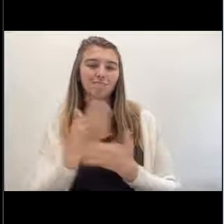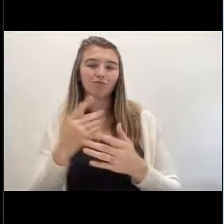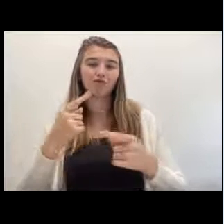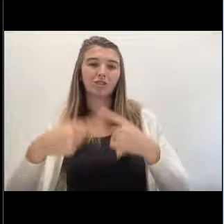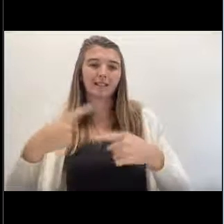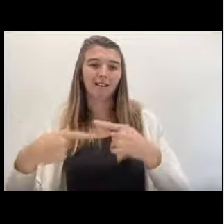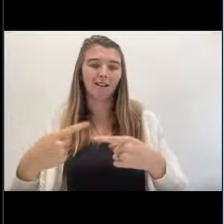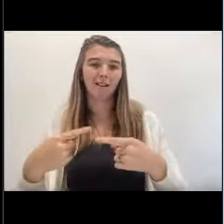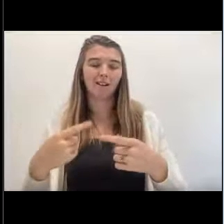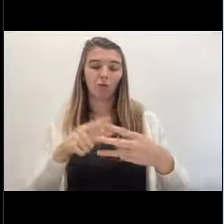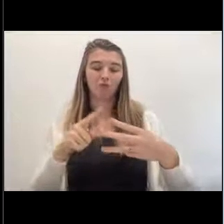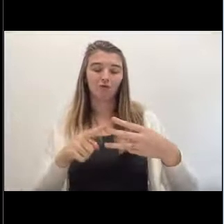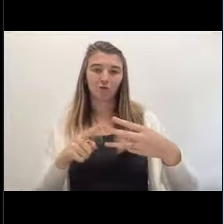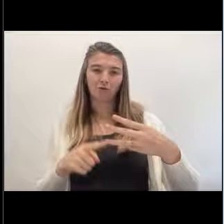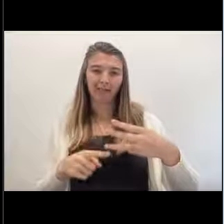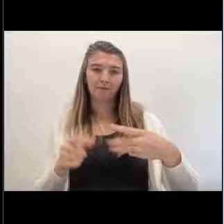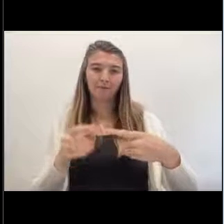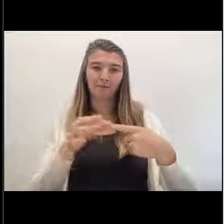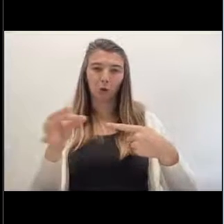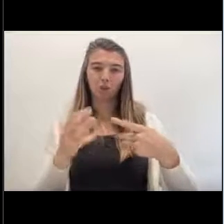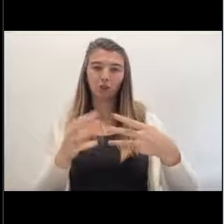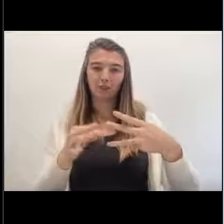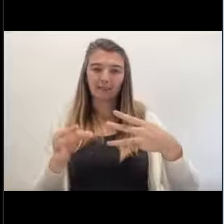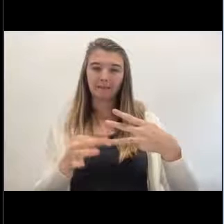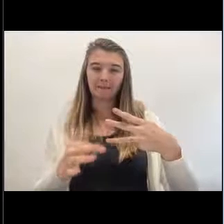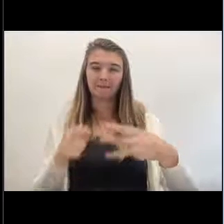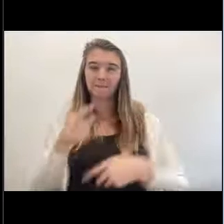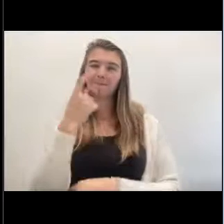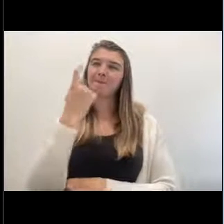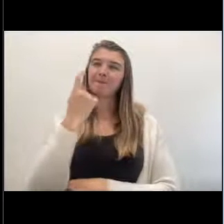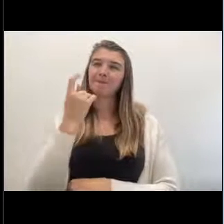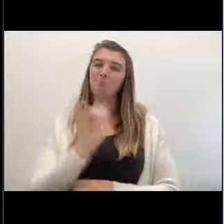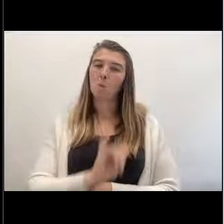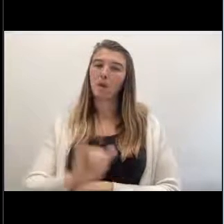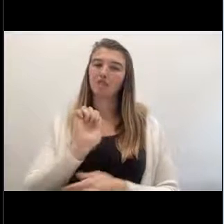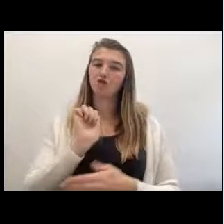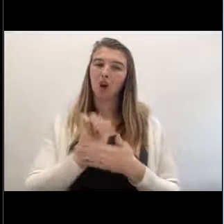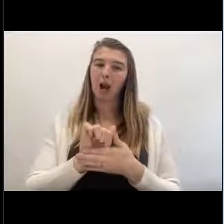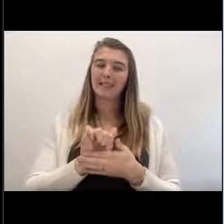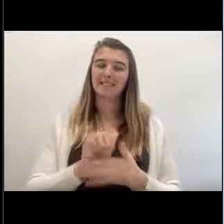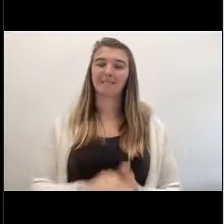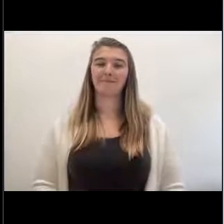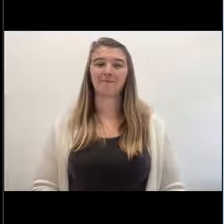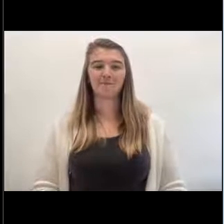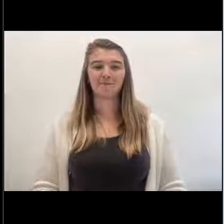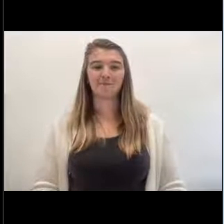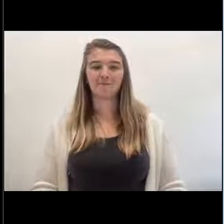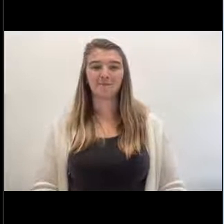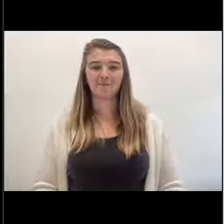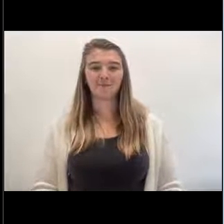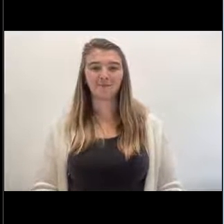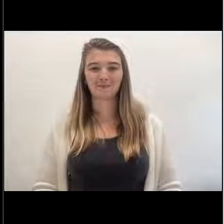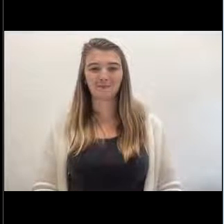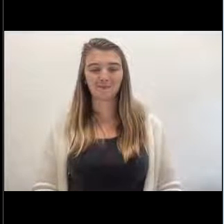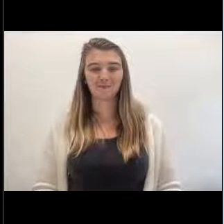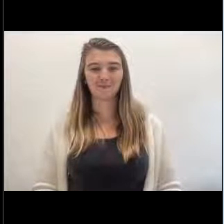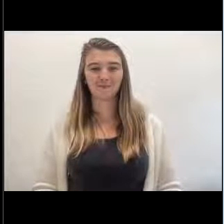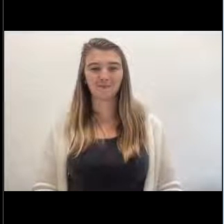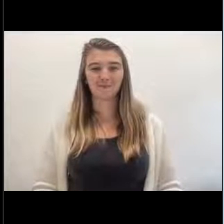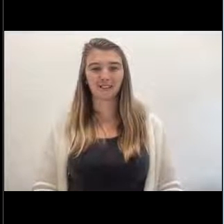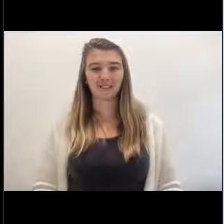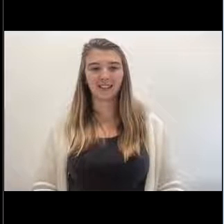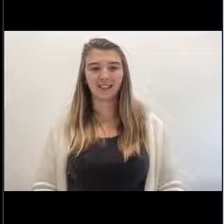time. So have a little think about which one you think is correct, and I'm sure we'll find the answer straight away afterwards. I'll just